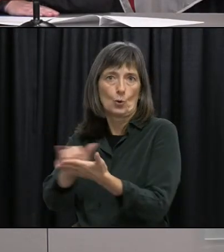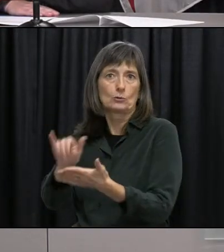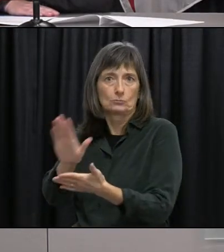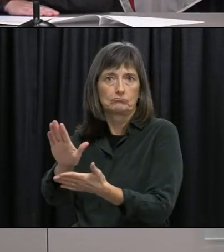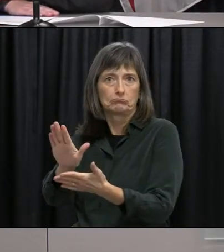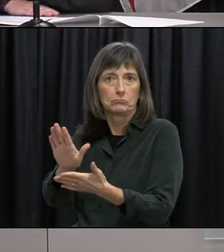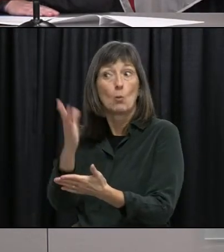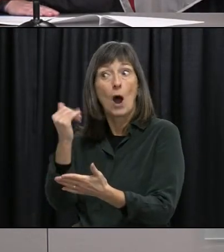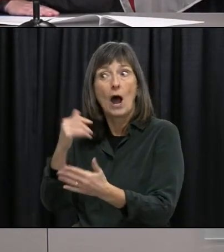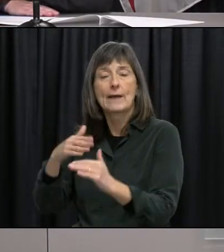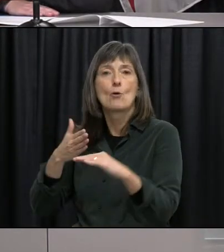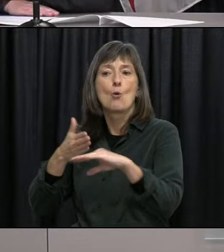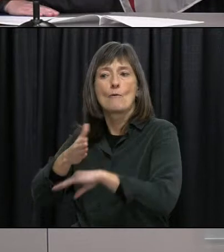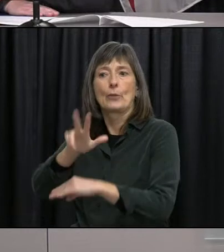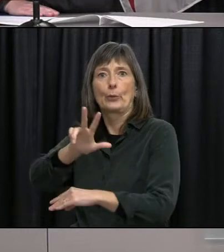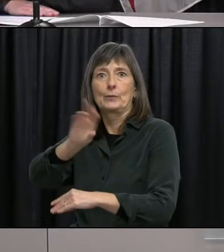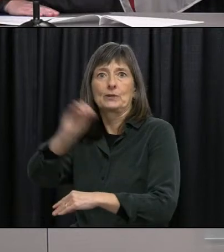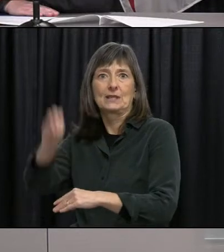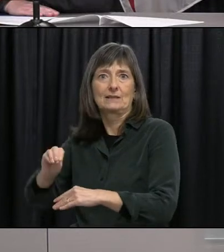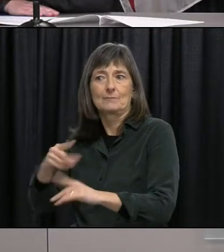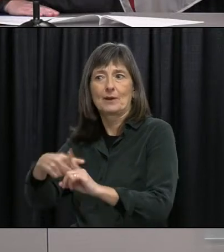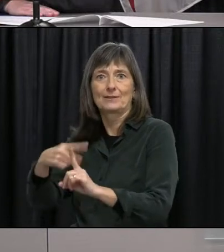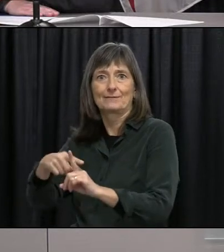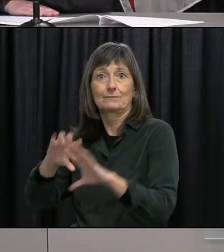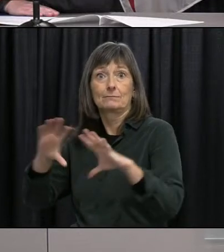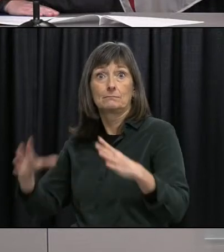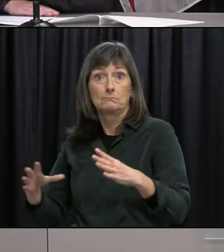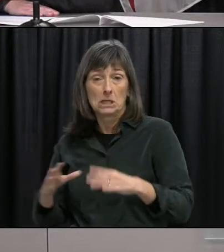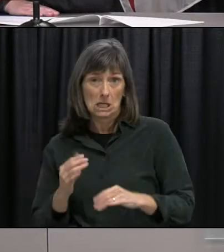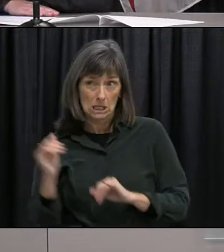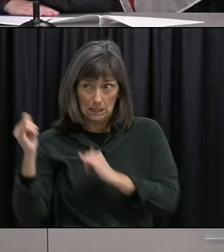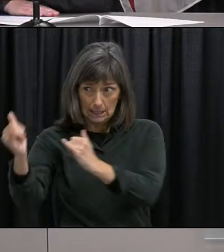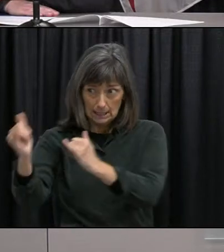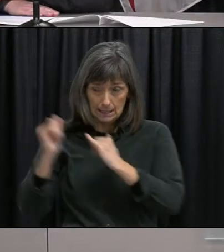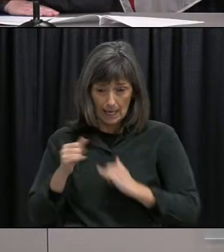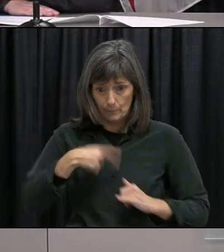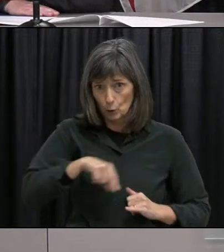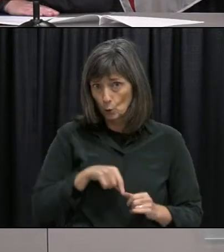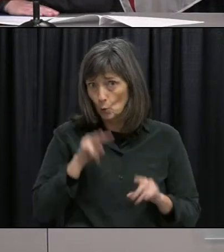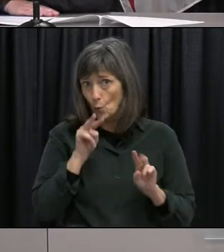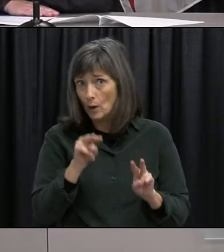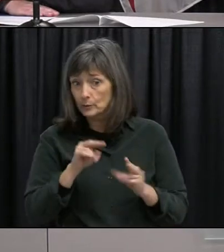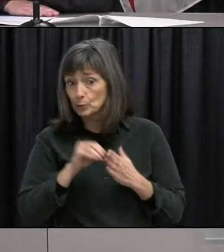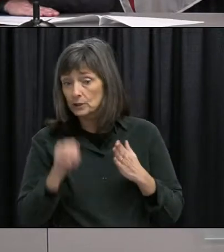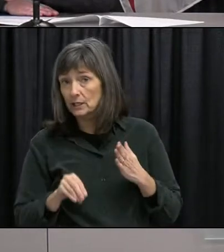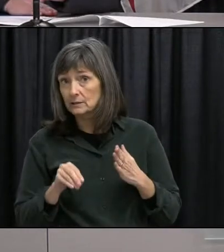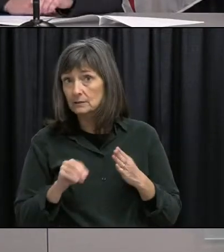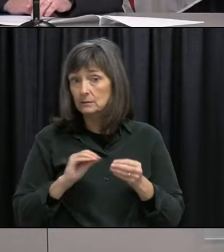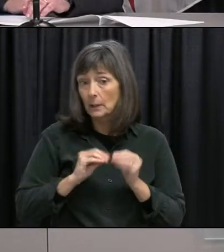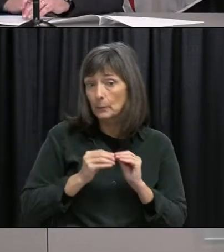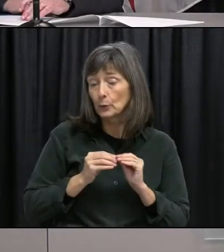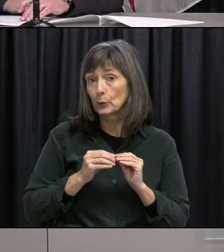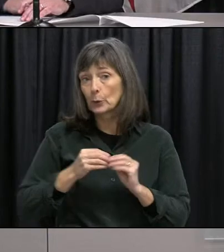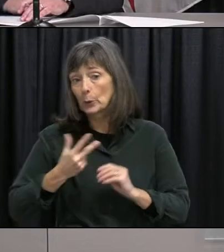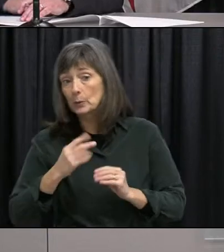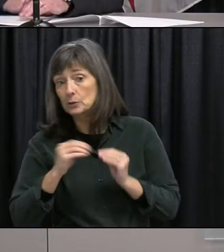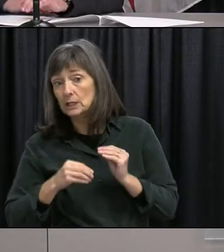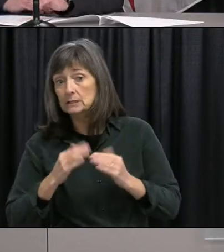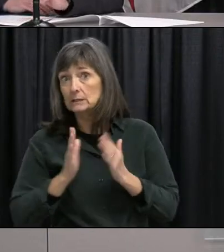system. I'm wondering if there's any kind of similar metric that public health is keeping their eyes on that could trigger a more widespread